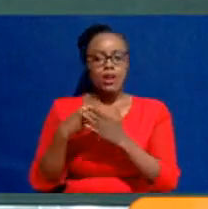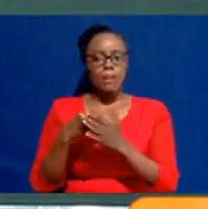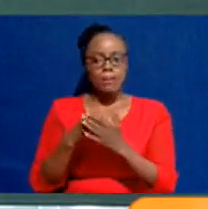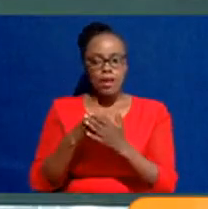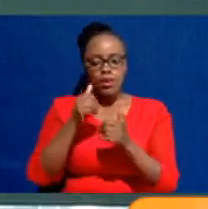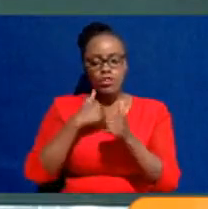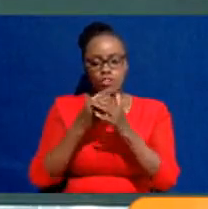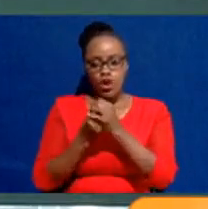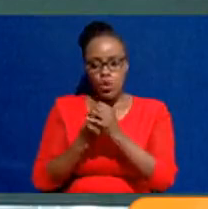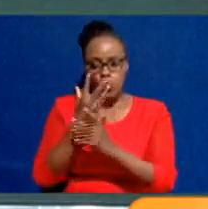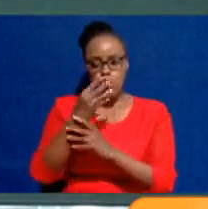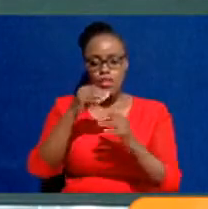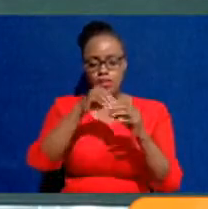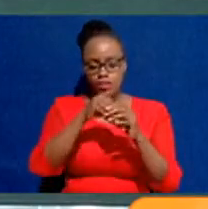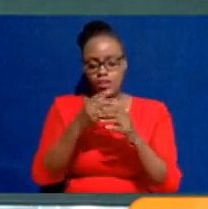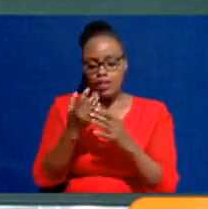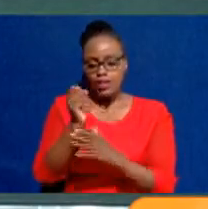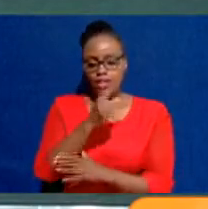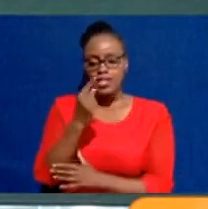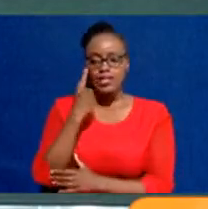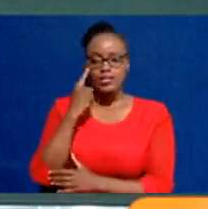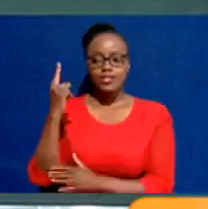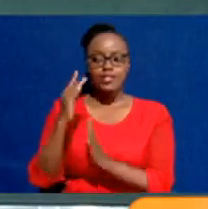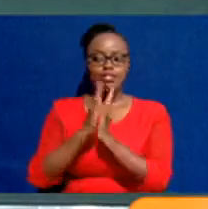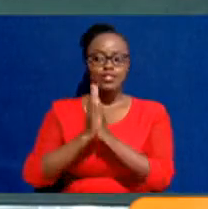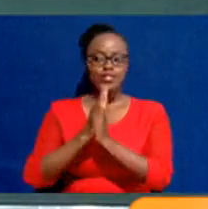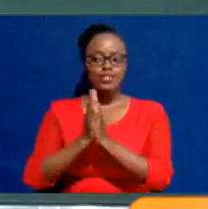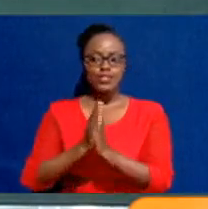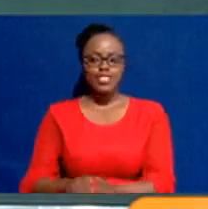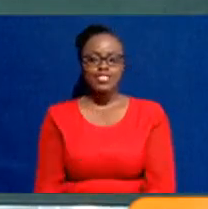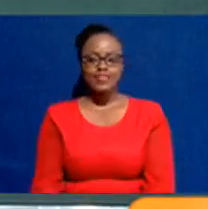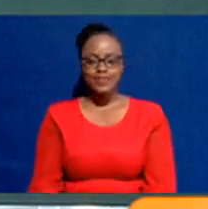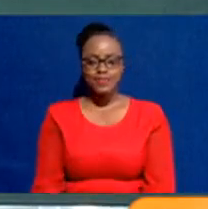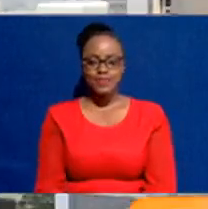propelled by growth in incomes. Denis Otieno gives us more details.